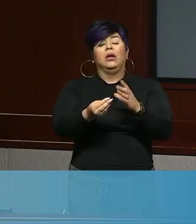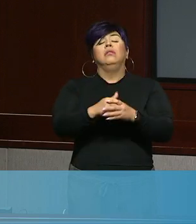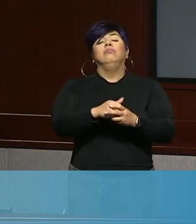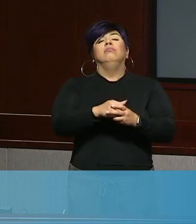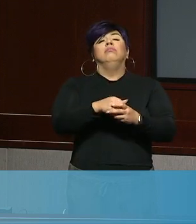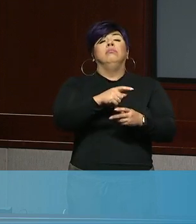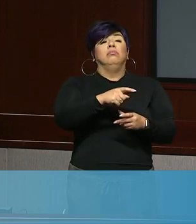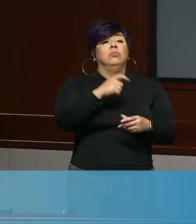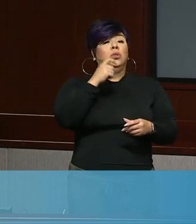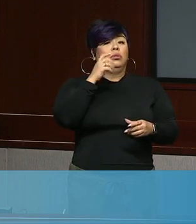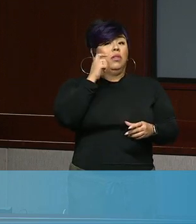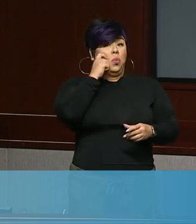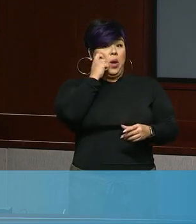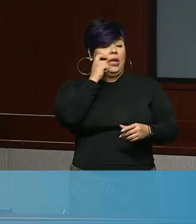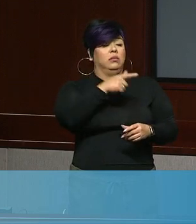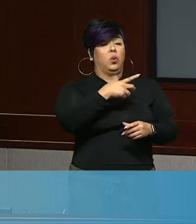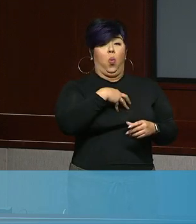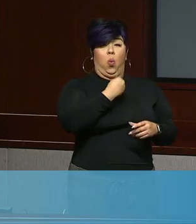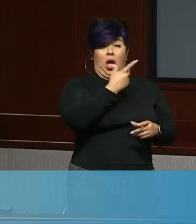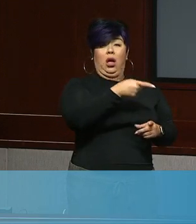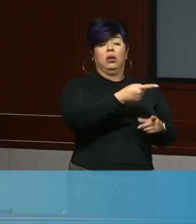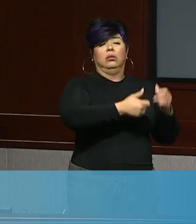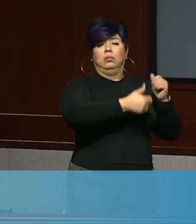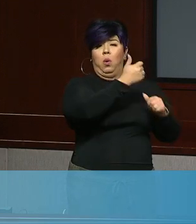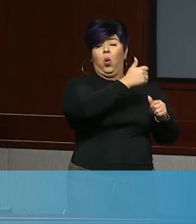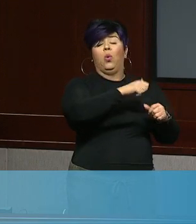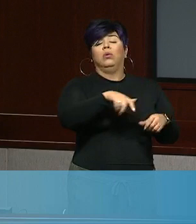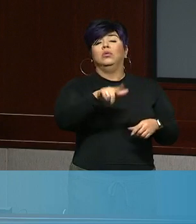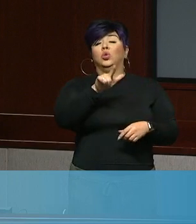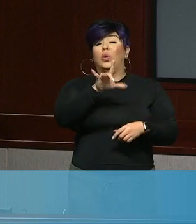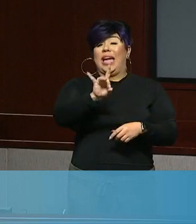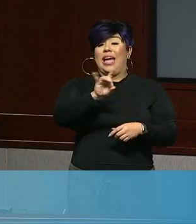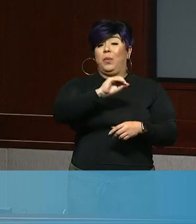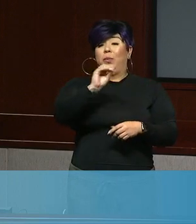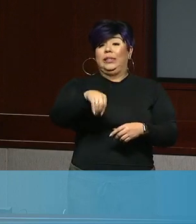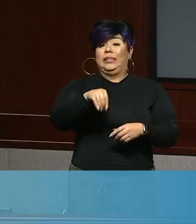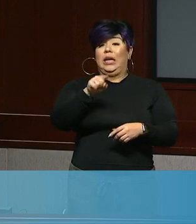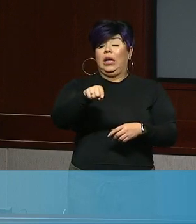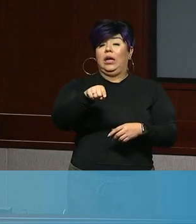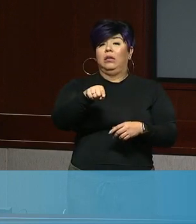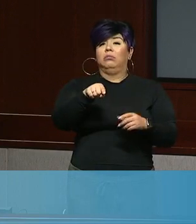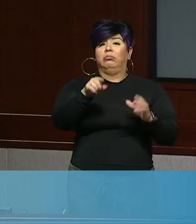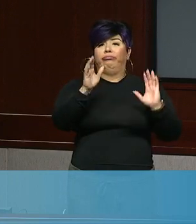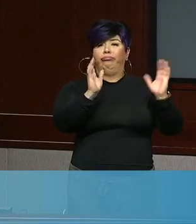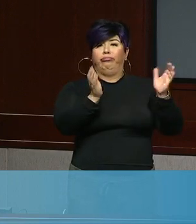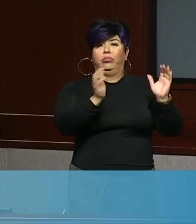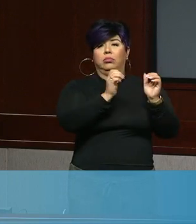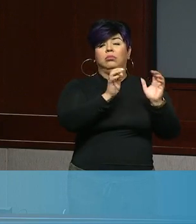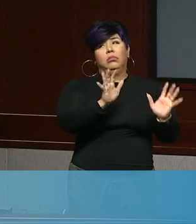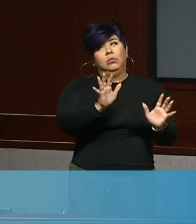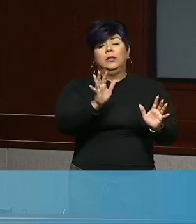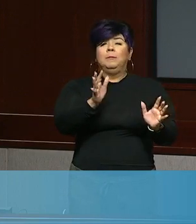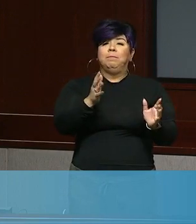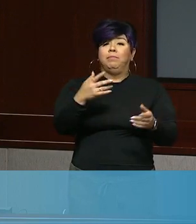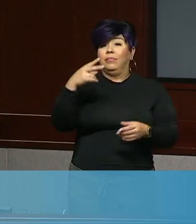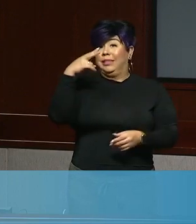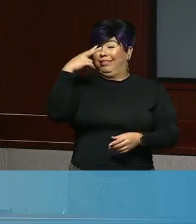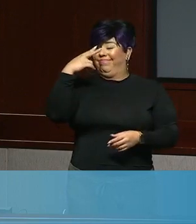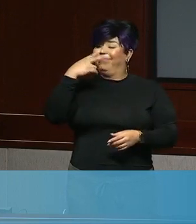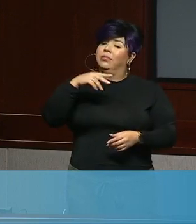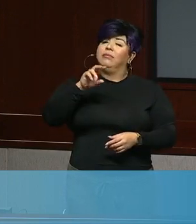for 15% of cases, but 28% of the deaths. In comparison, while Hispanic residents account